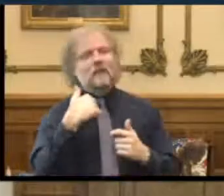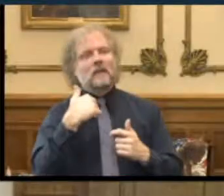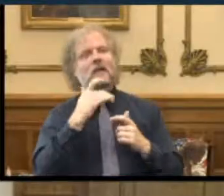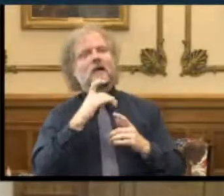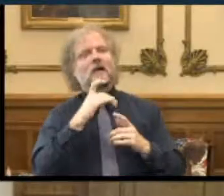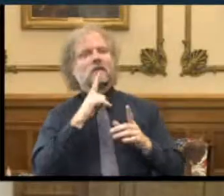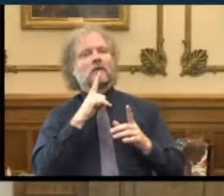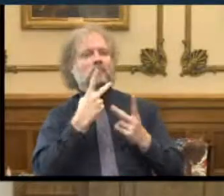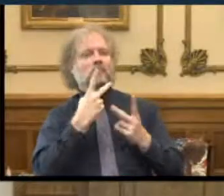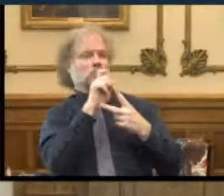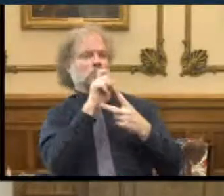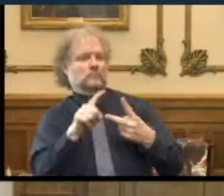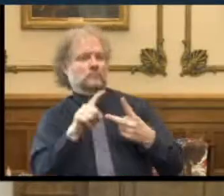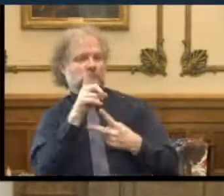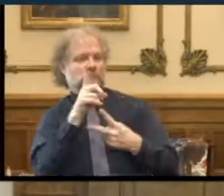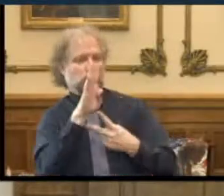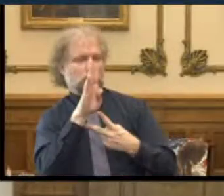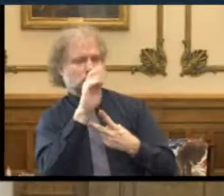Dr. Box.